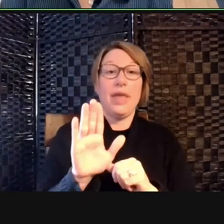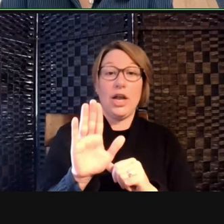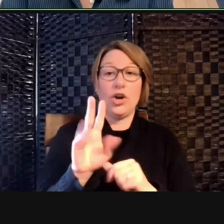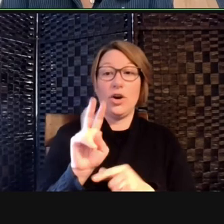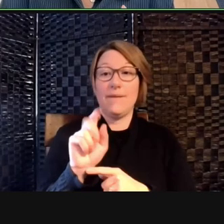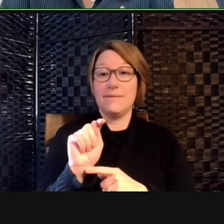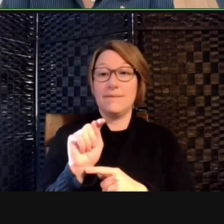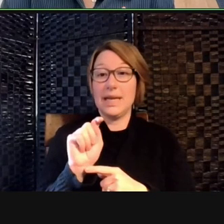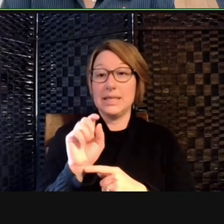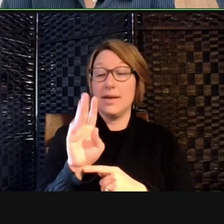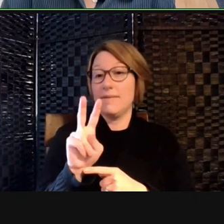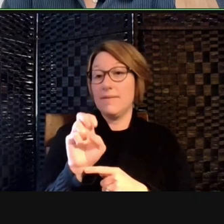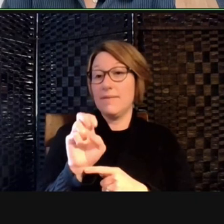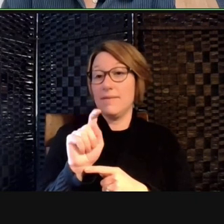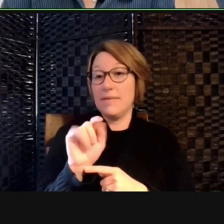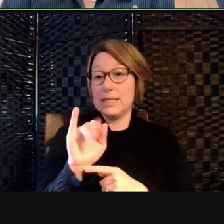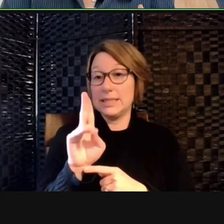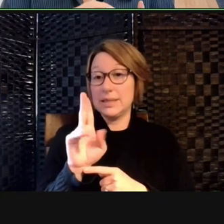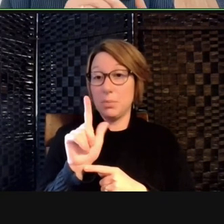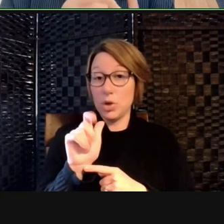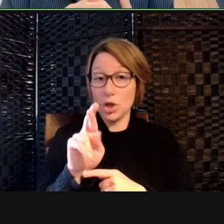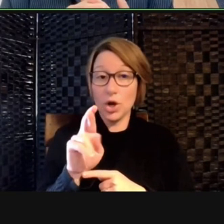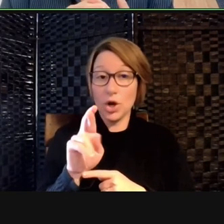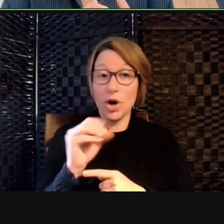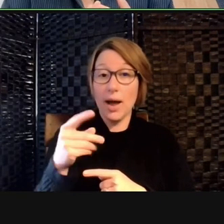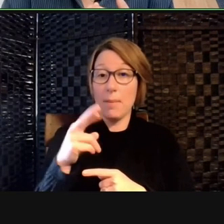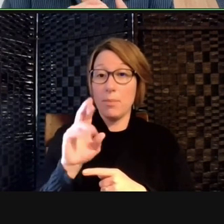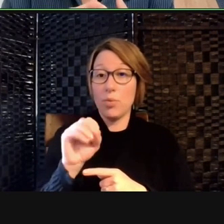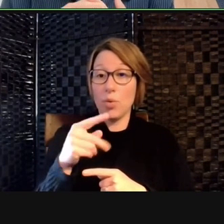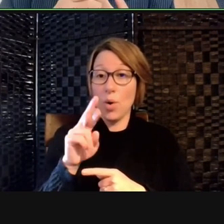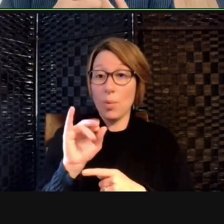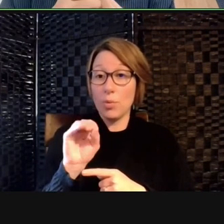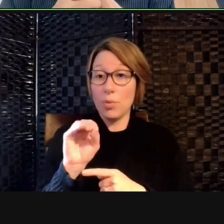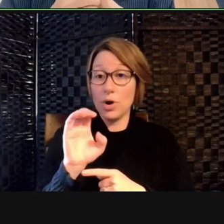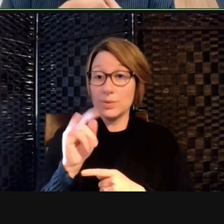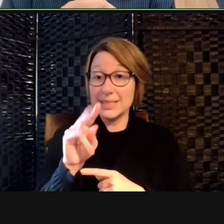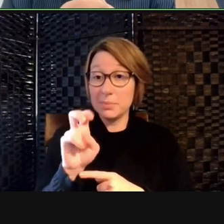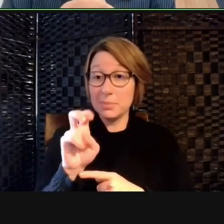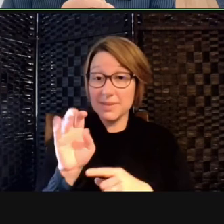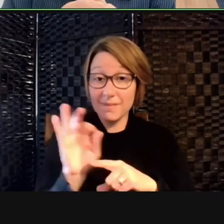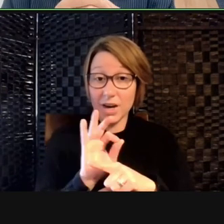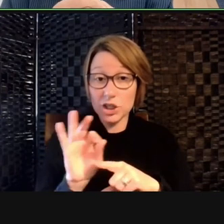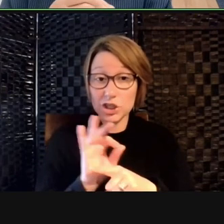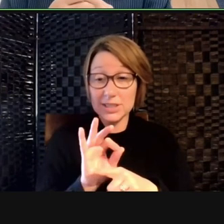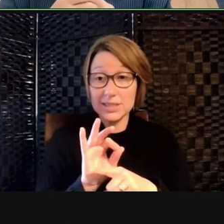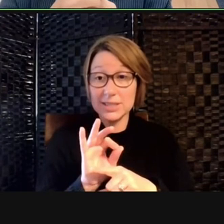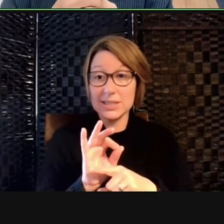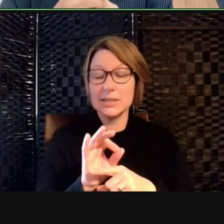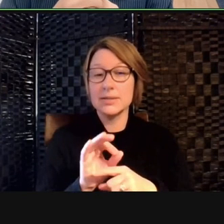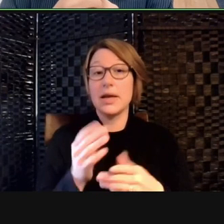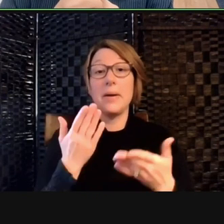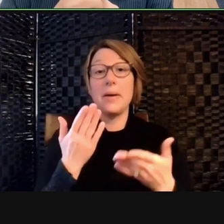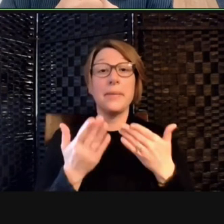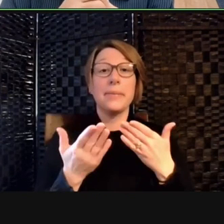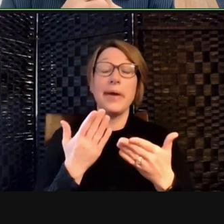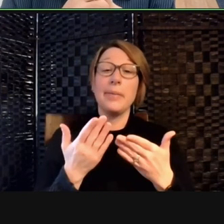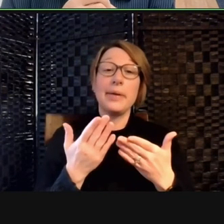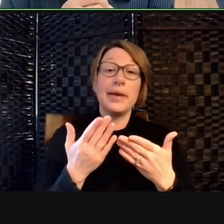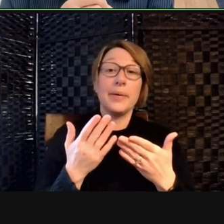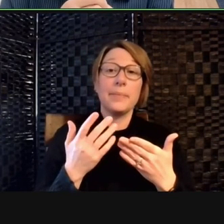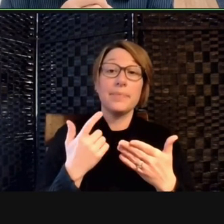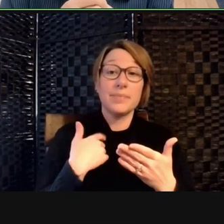functions. So, and those might not be evidence. So someone might think that the antecedent was just that I asked them to,